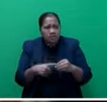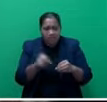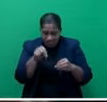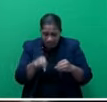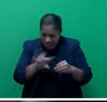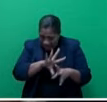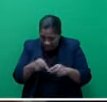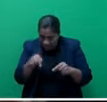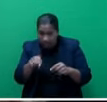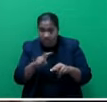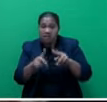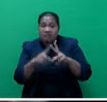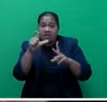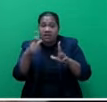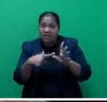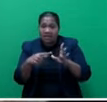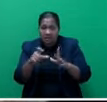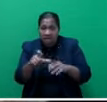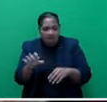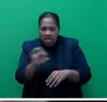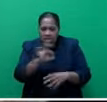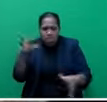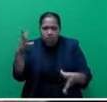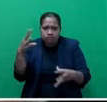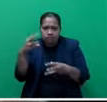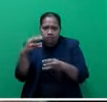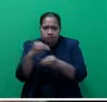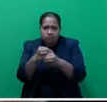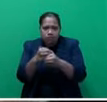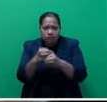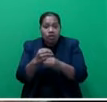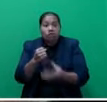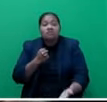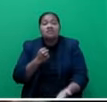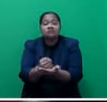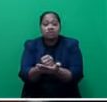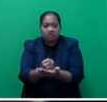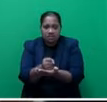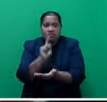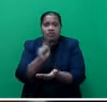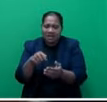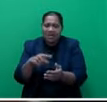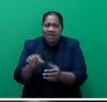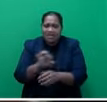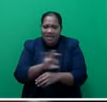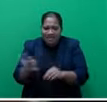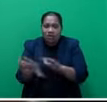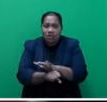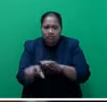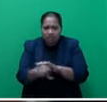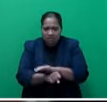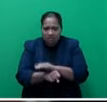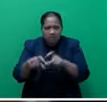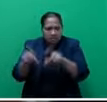not add up or support the notion of an anti-corruption court.